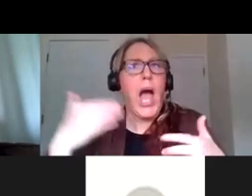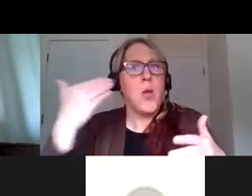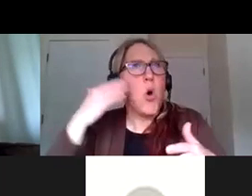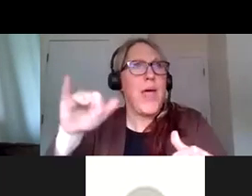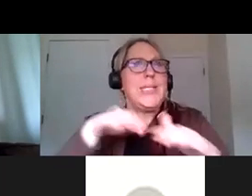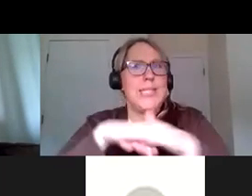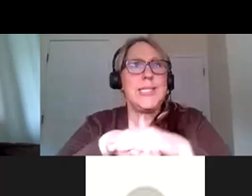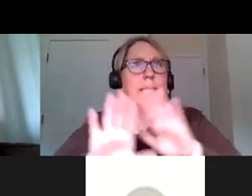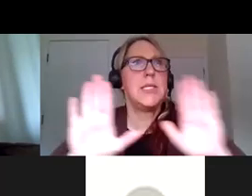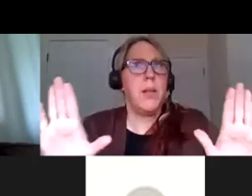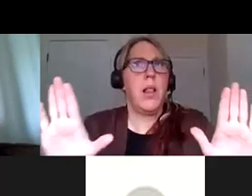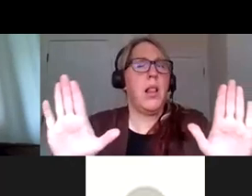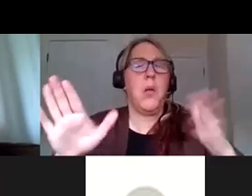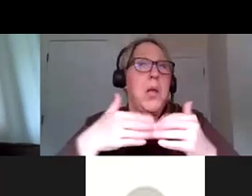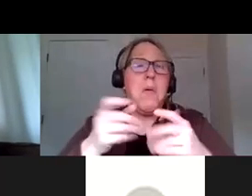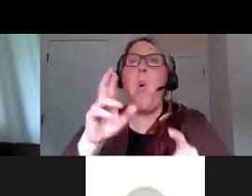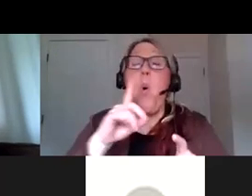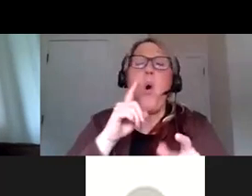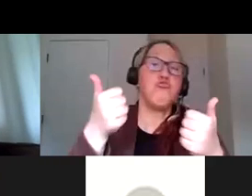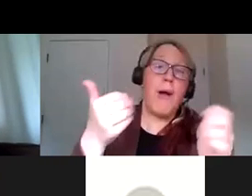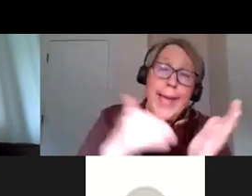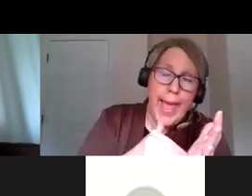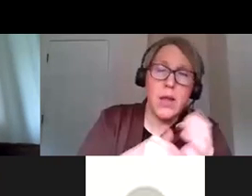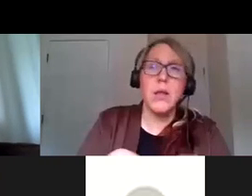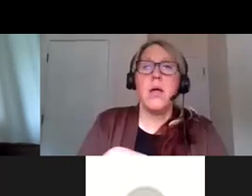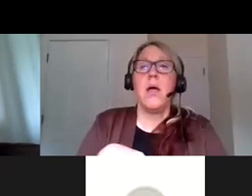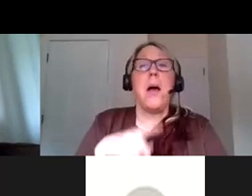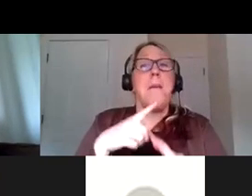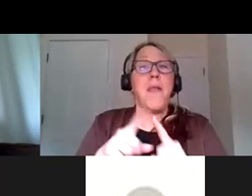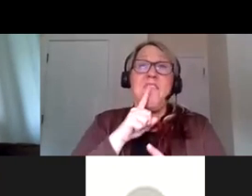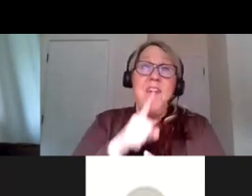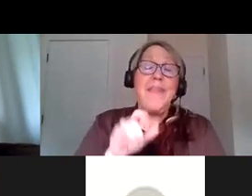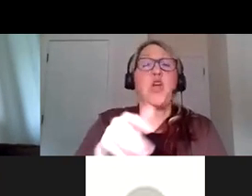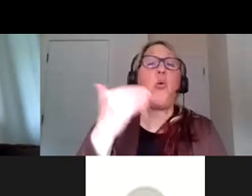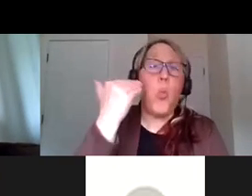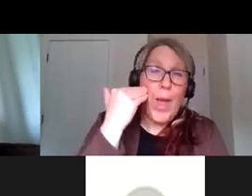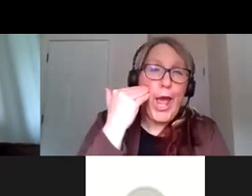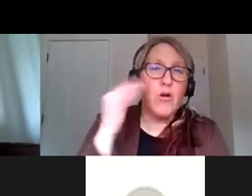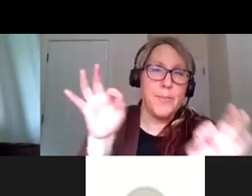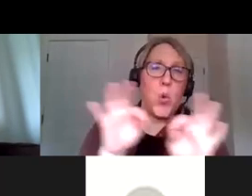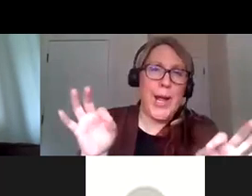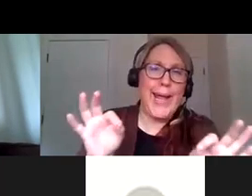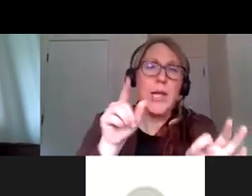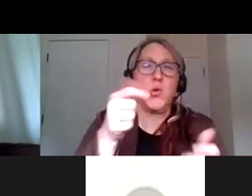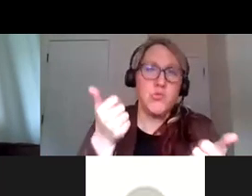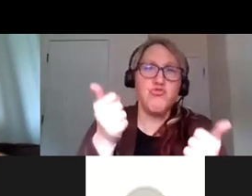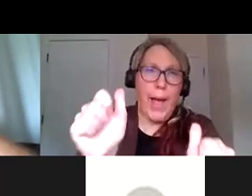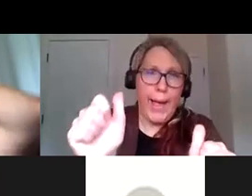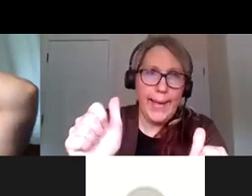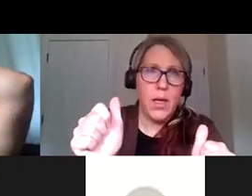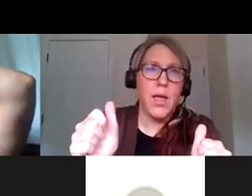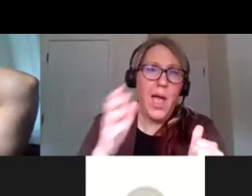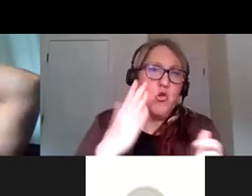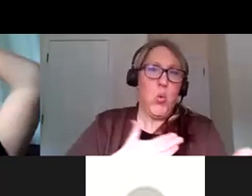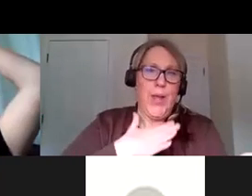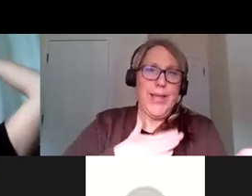accessible, whatever. Or you can try Right. again. But the fact is that you're aware that you're trying, and you're willing